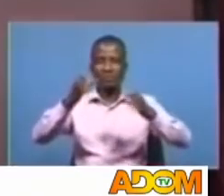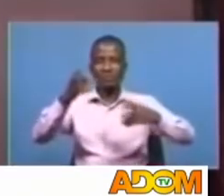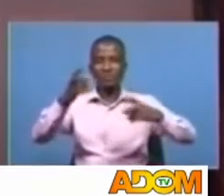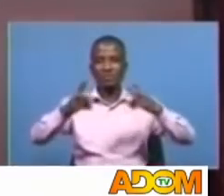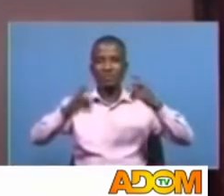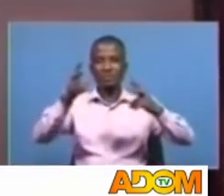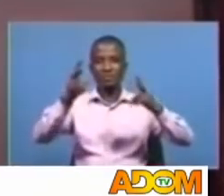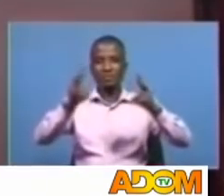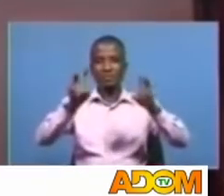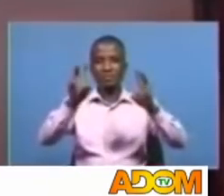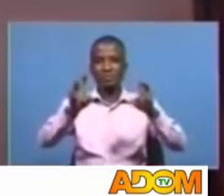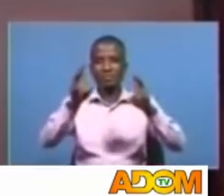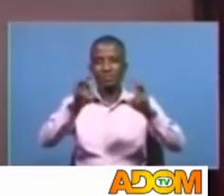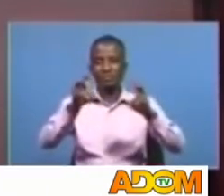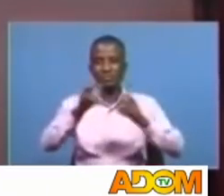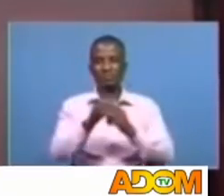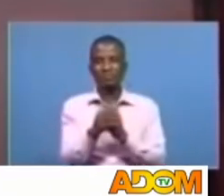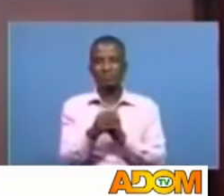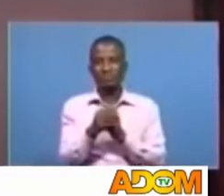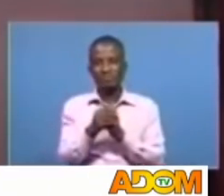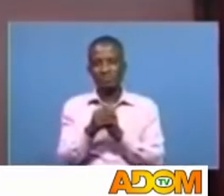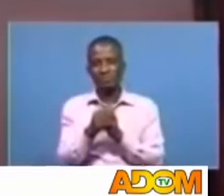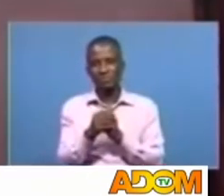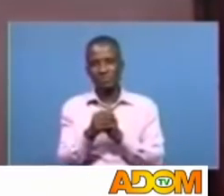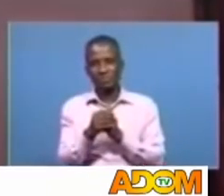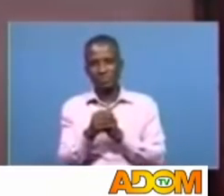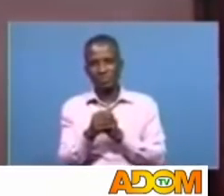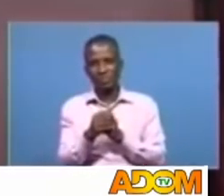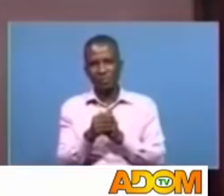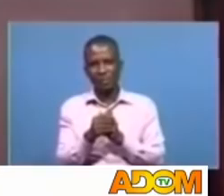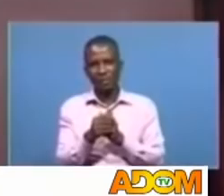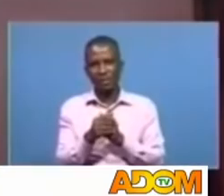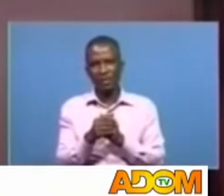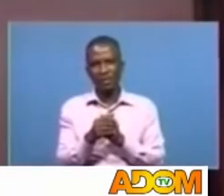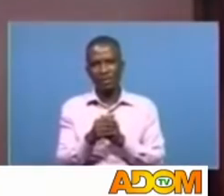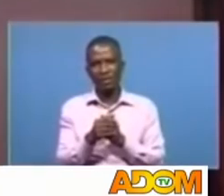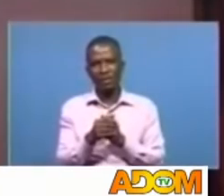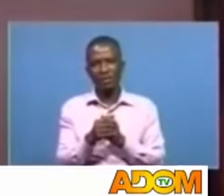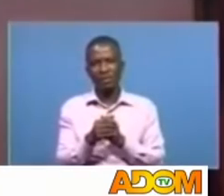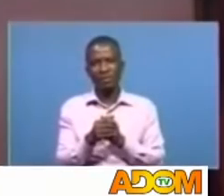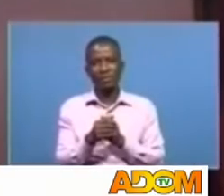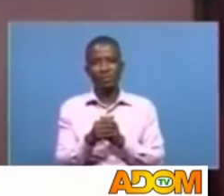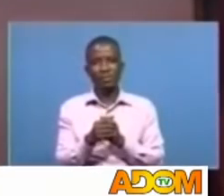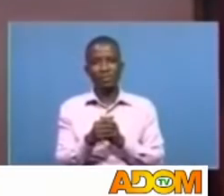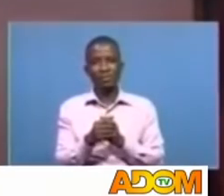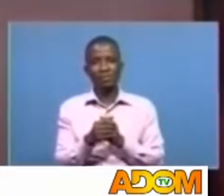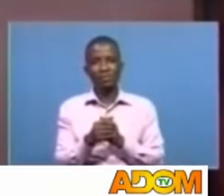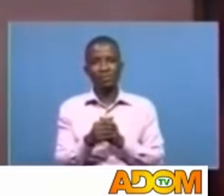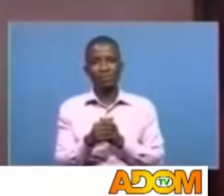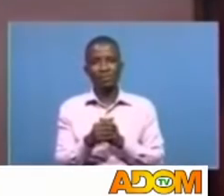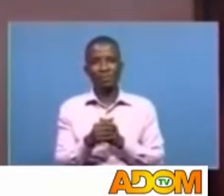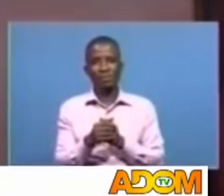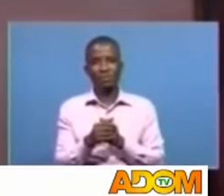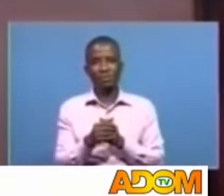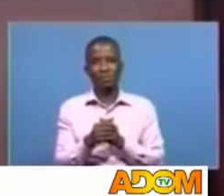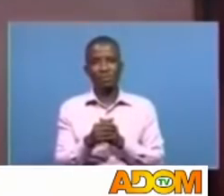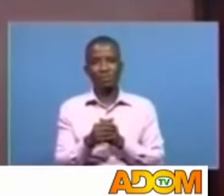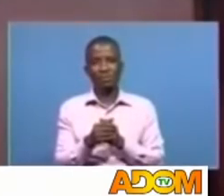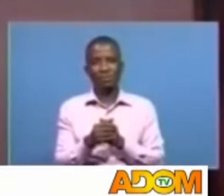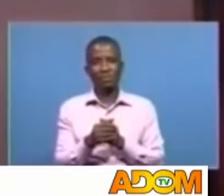to hold that the acts complained of were unreasonable and